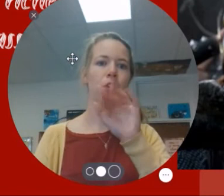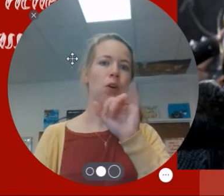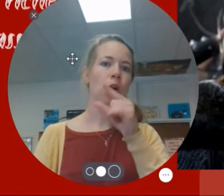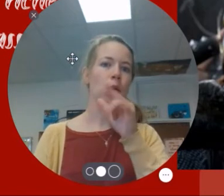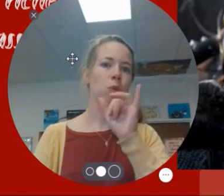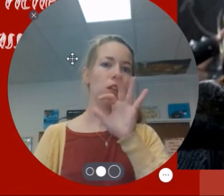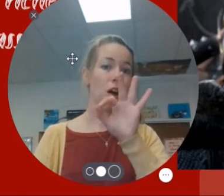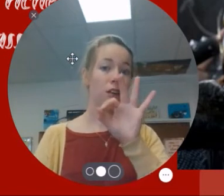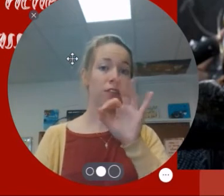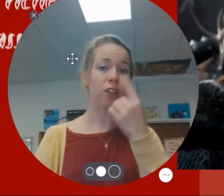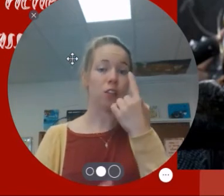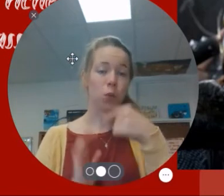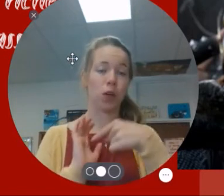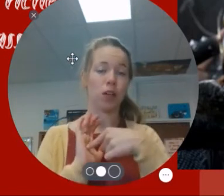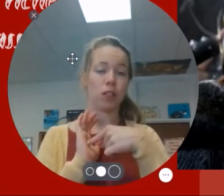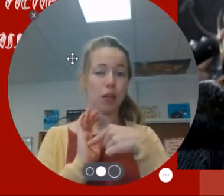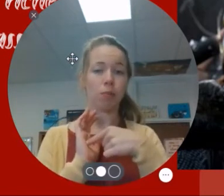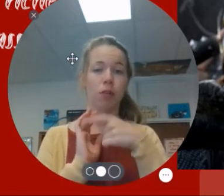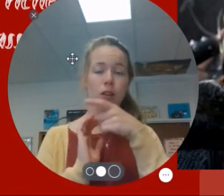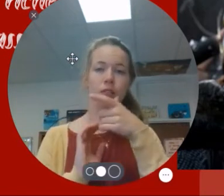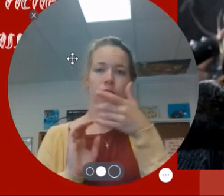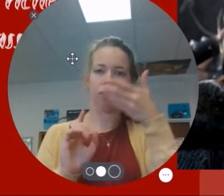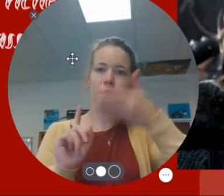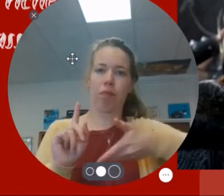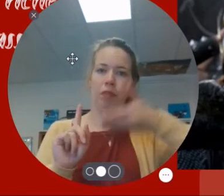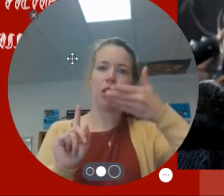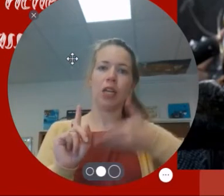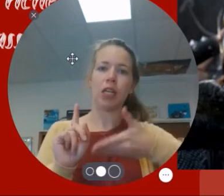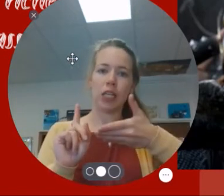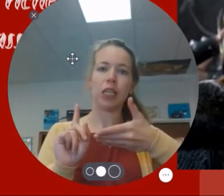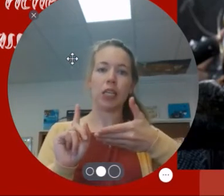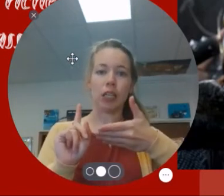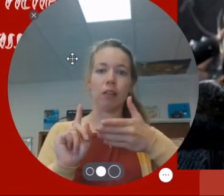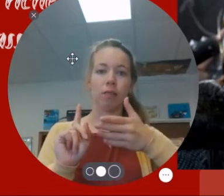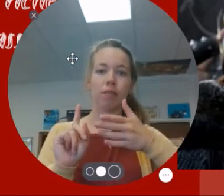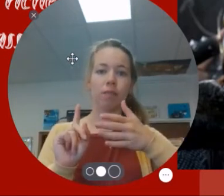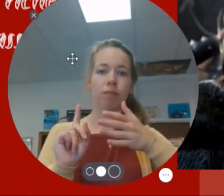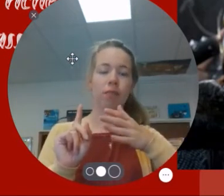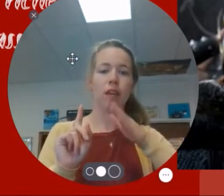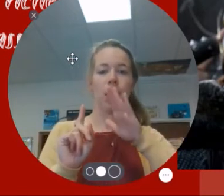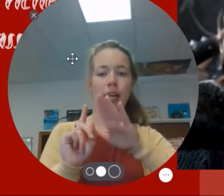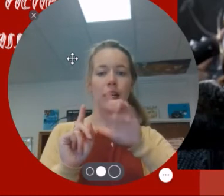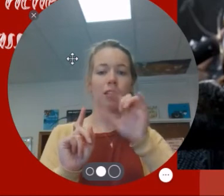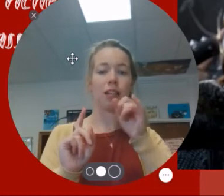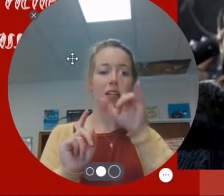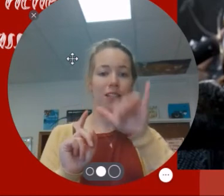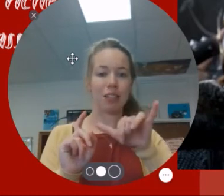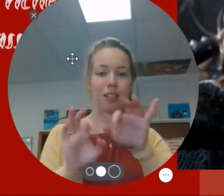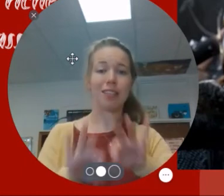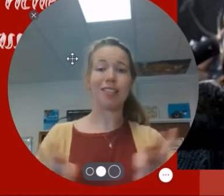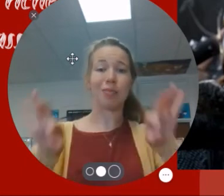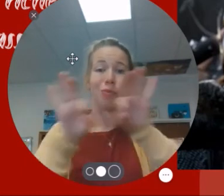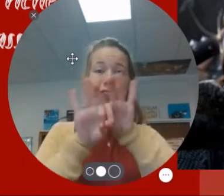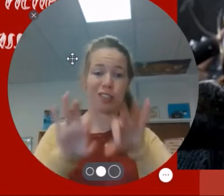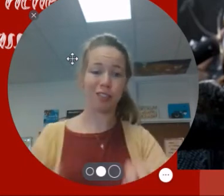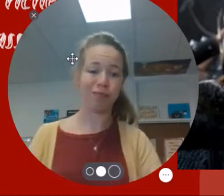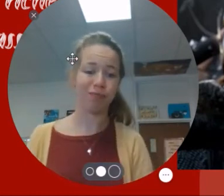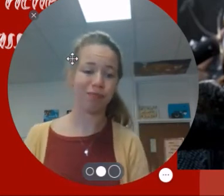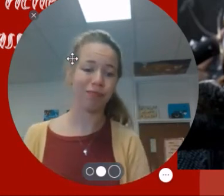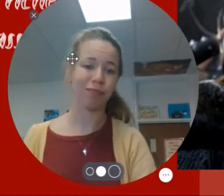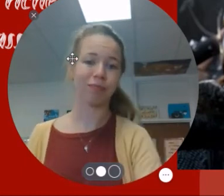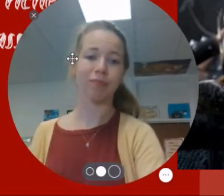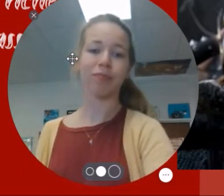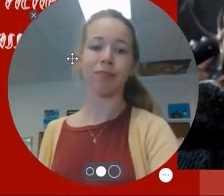again. Beowulf is one example of he and his legacy is important.